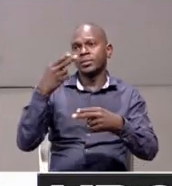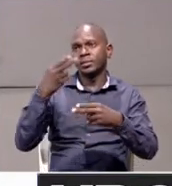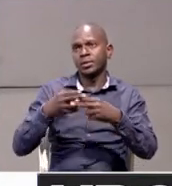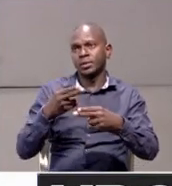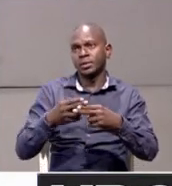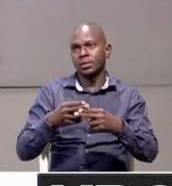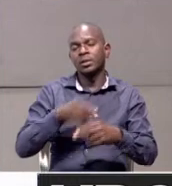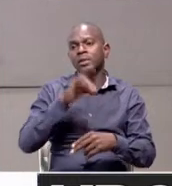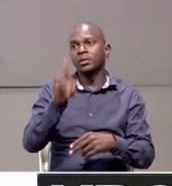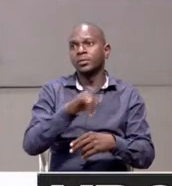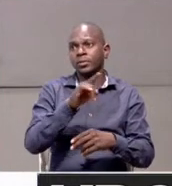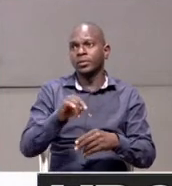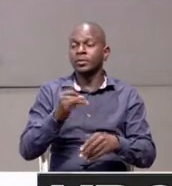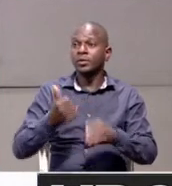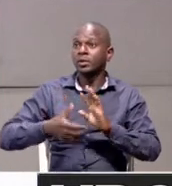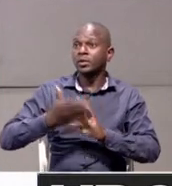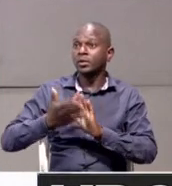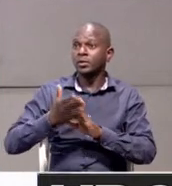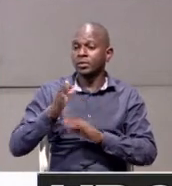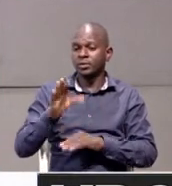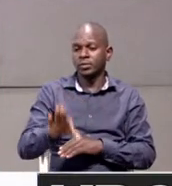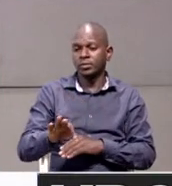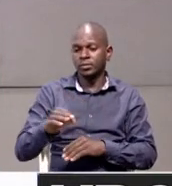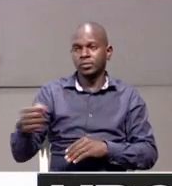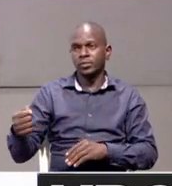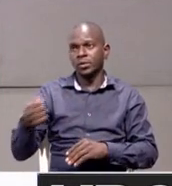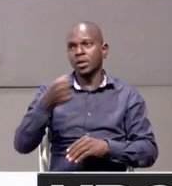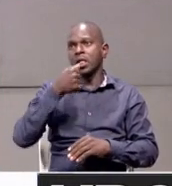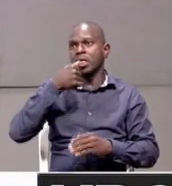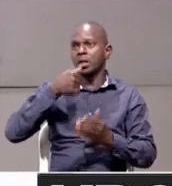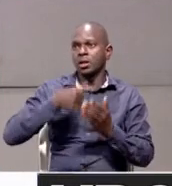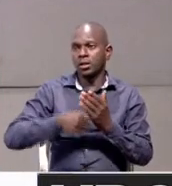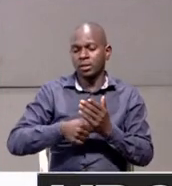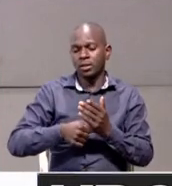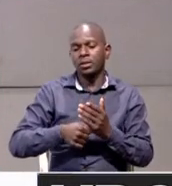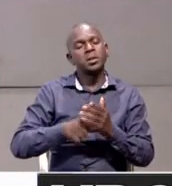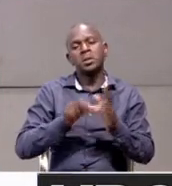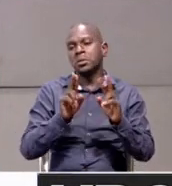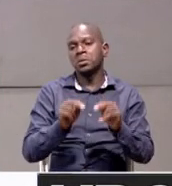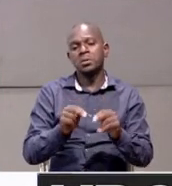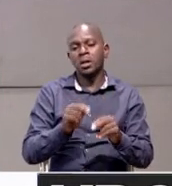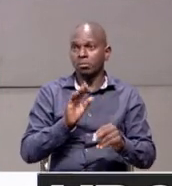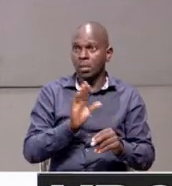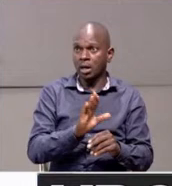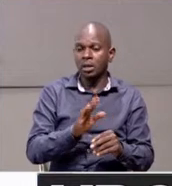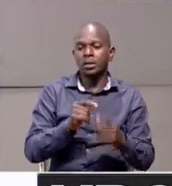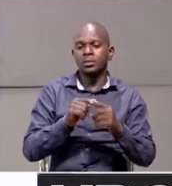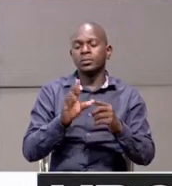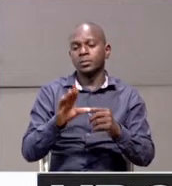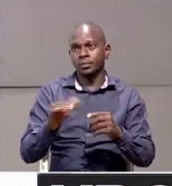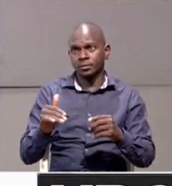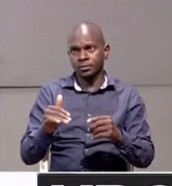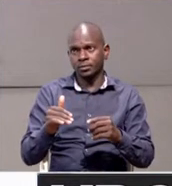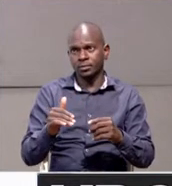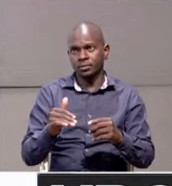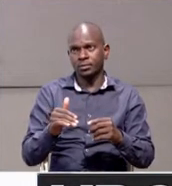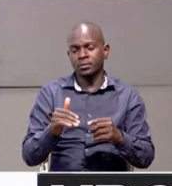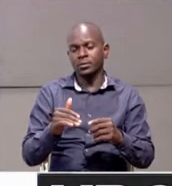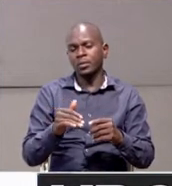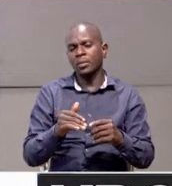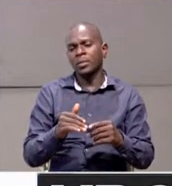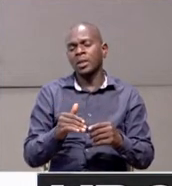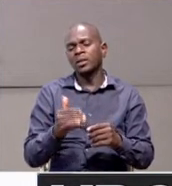the man will rain very fast and picked an appointment later which was not his. Then after he had taken, actually it didn't take